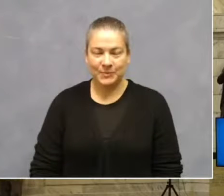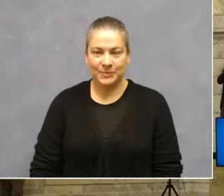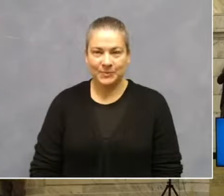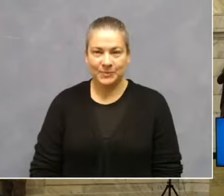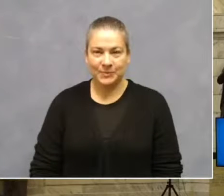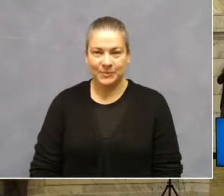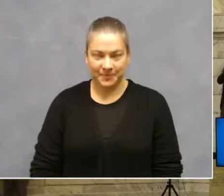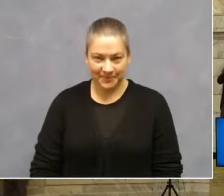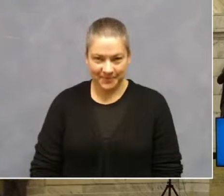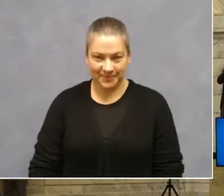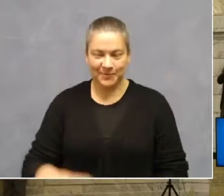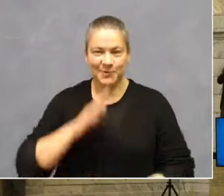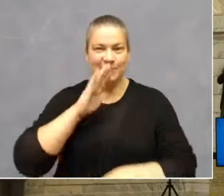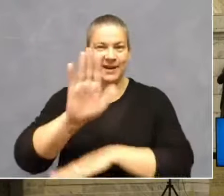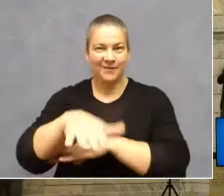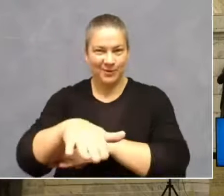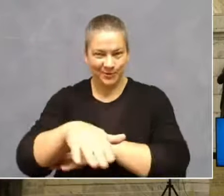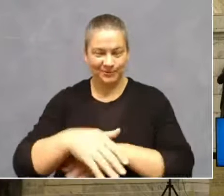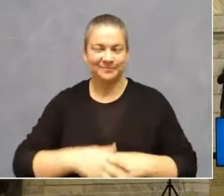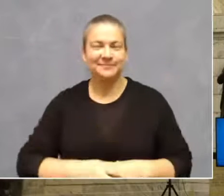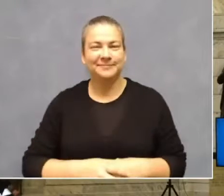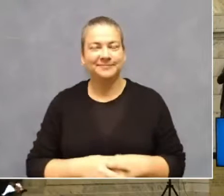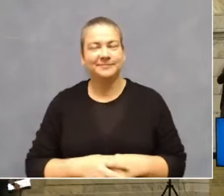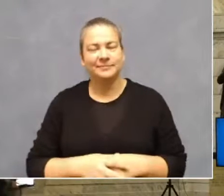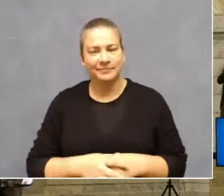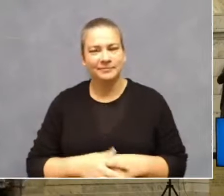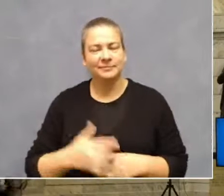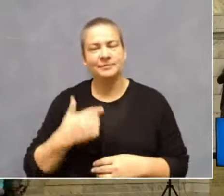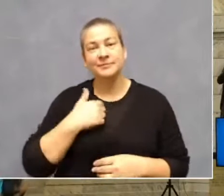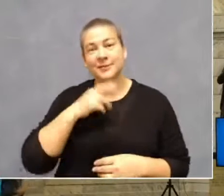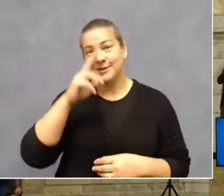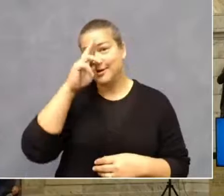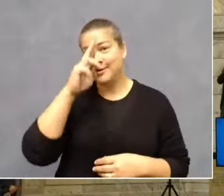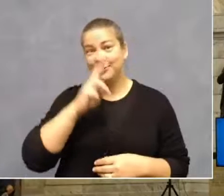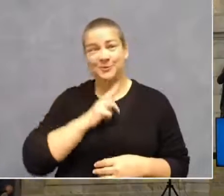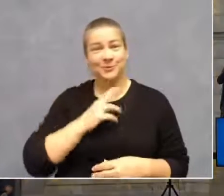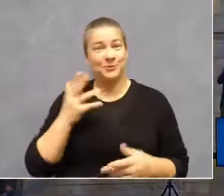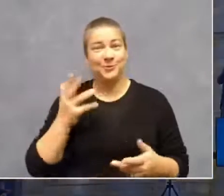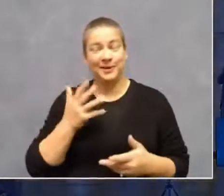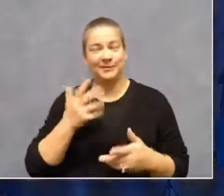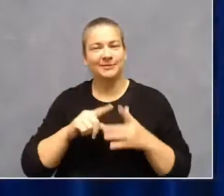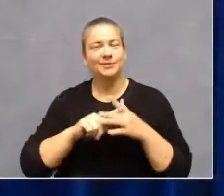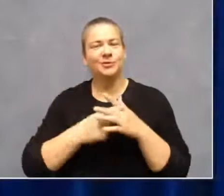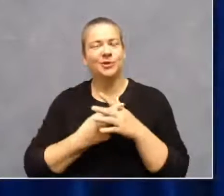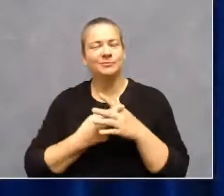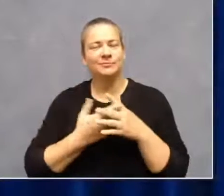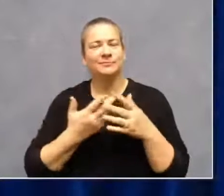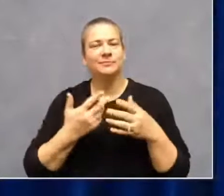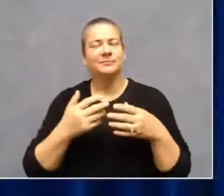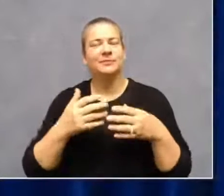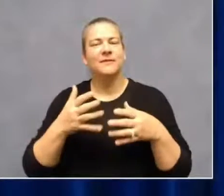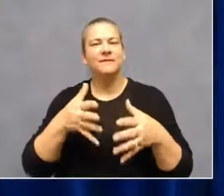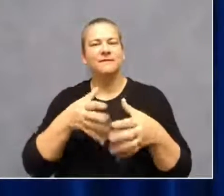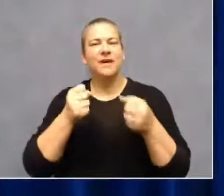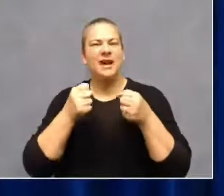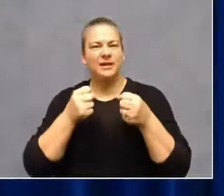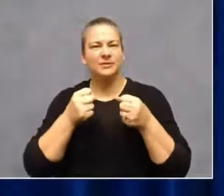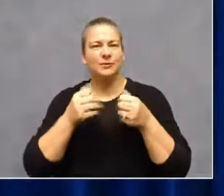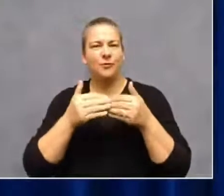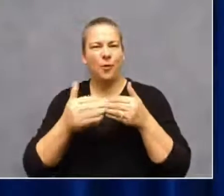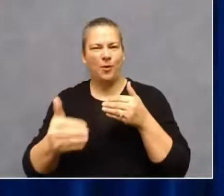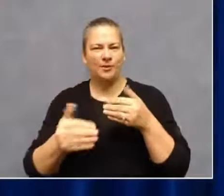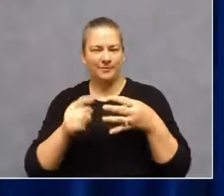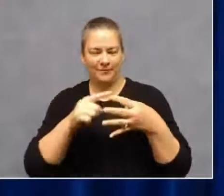Well, good afternoon, everyone, and I'm honored to kick us off this afternoon with the Fast Four. And we've had